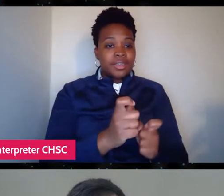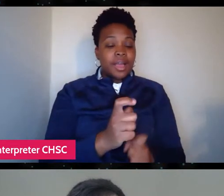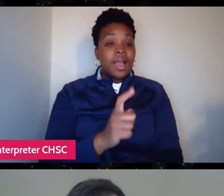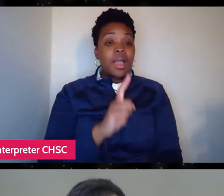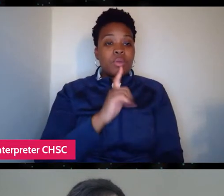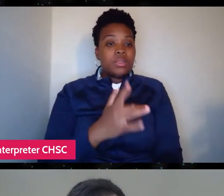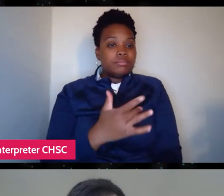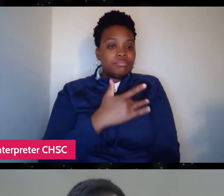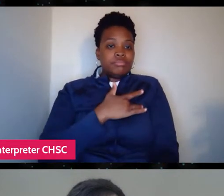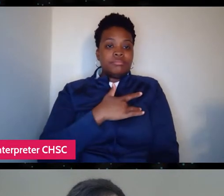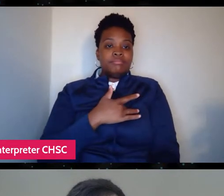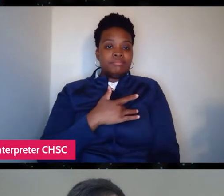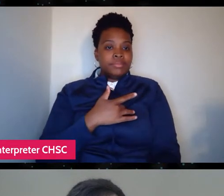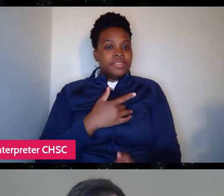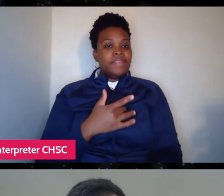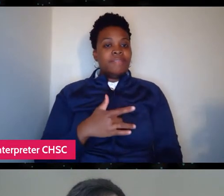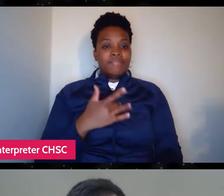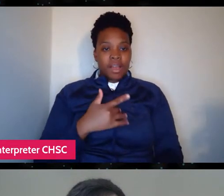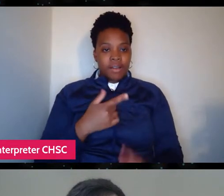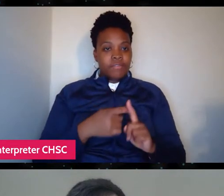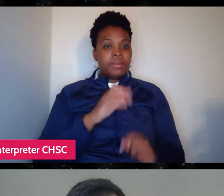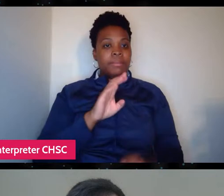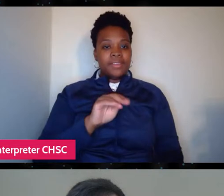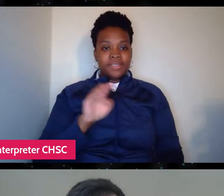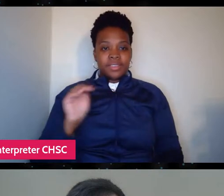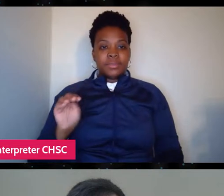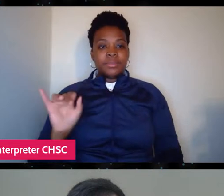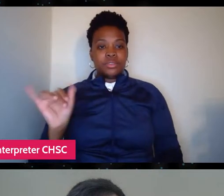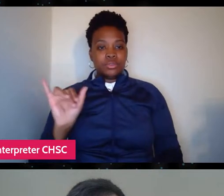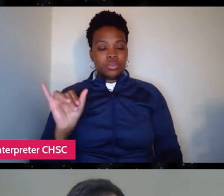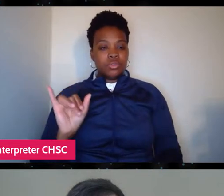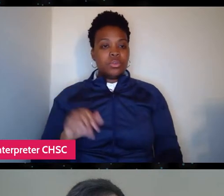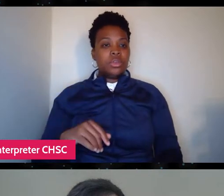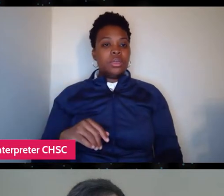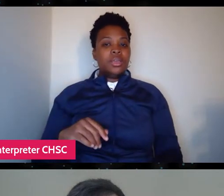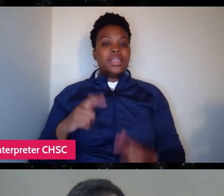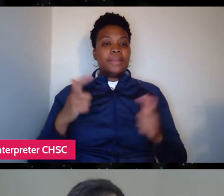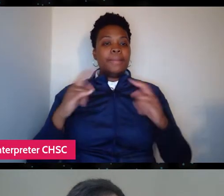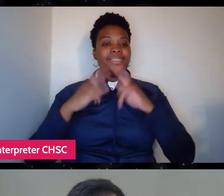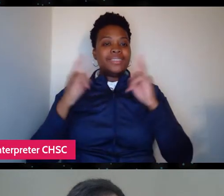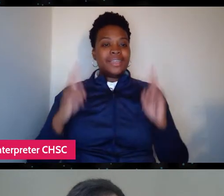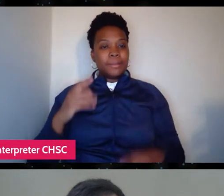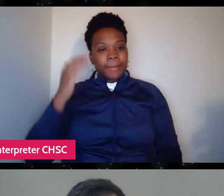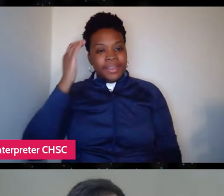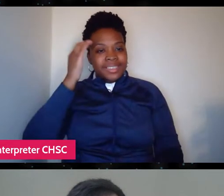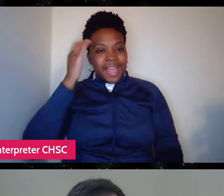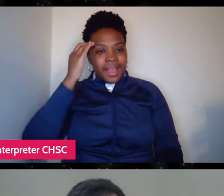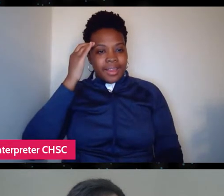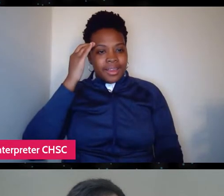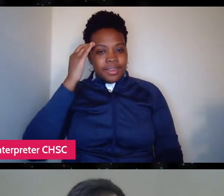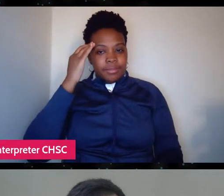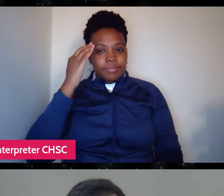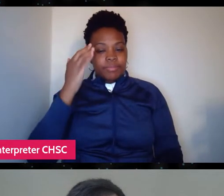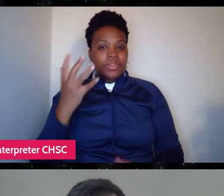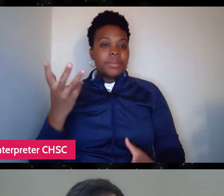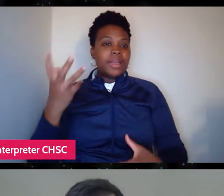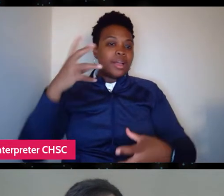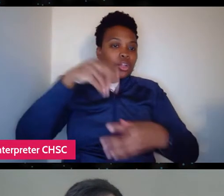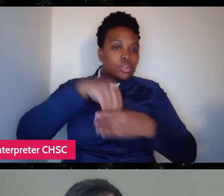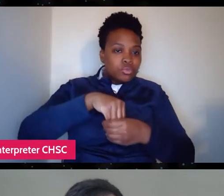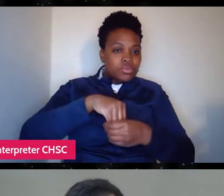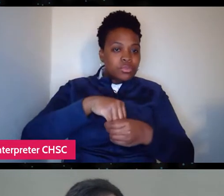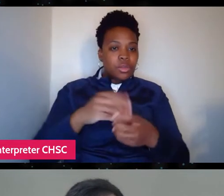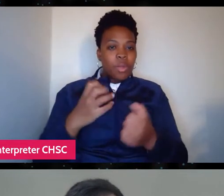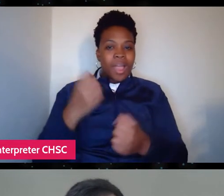Memphis Meets as well. You know, that whole idea of the big tent mentality, you know, being inclusive. We want everybody